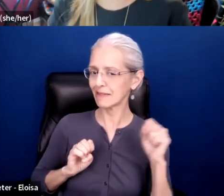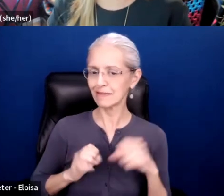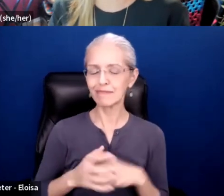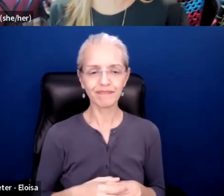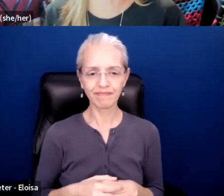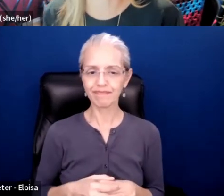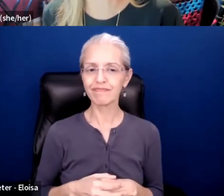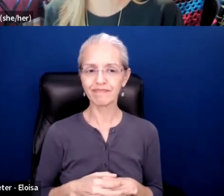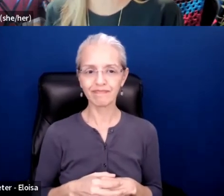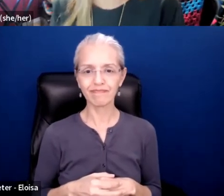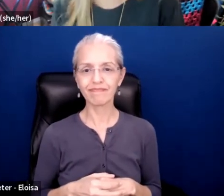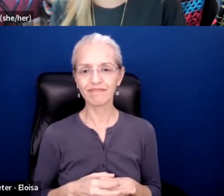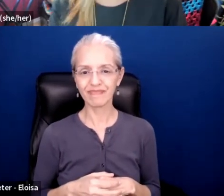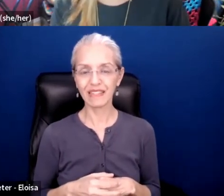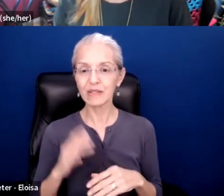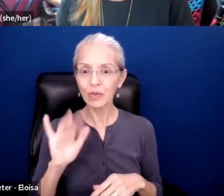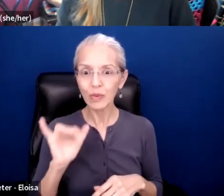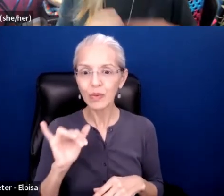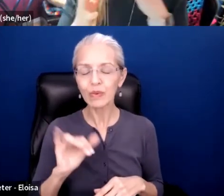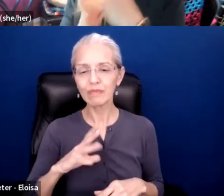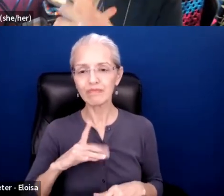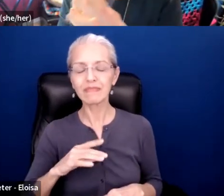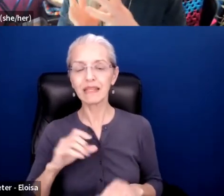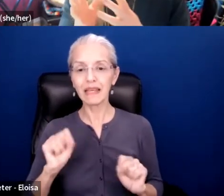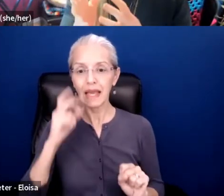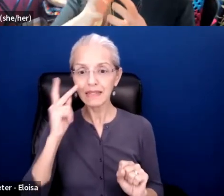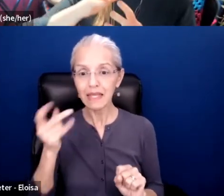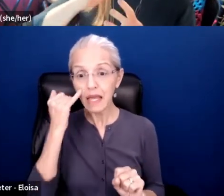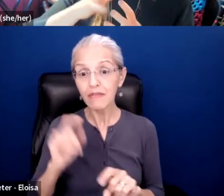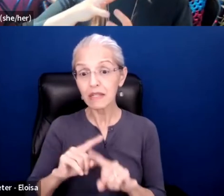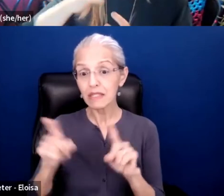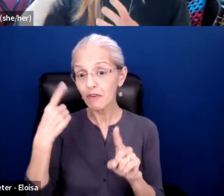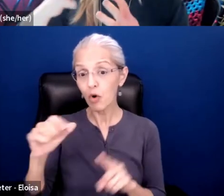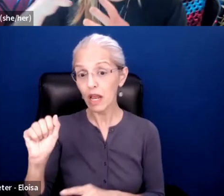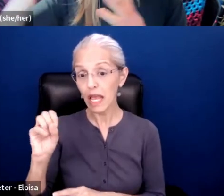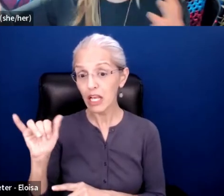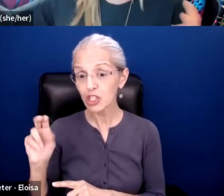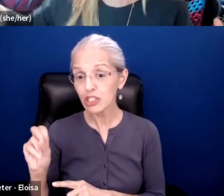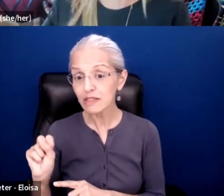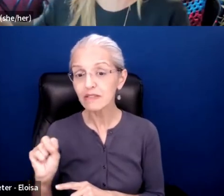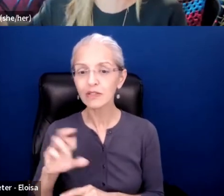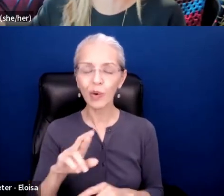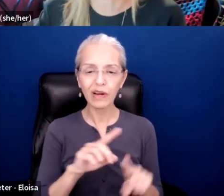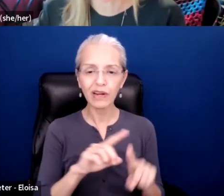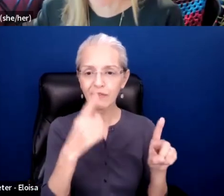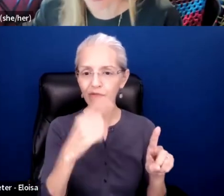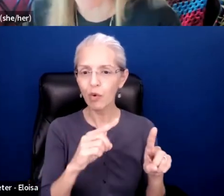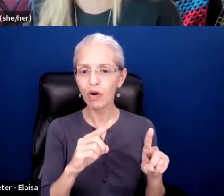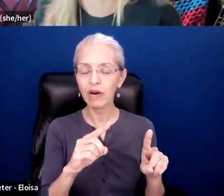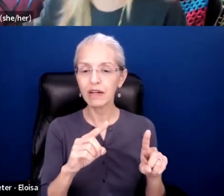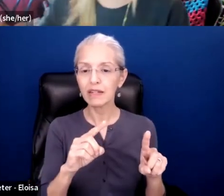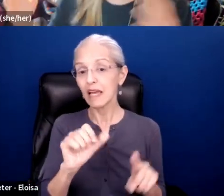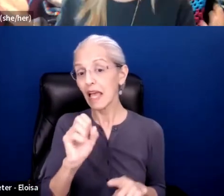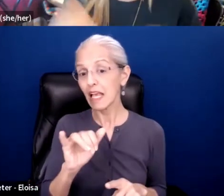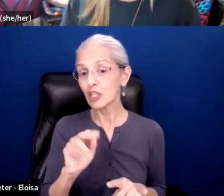and finer grain, so that we can see, you know, is it different for Asians? Is it different for member different Asian American communities,